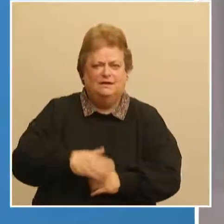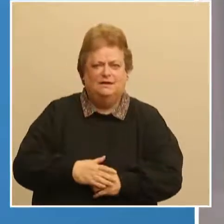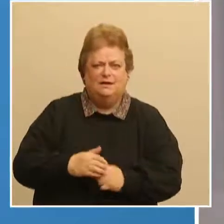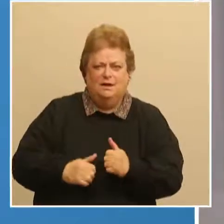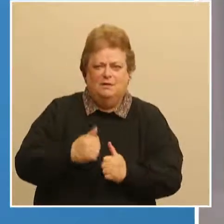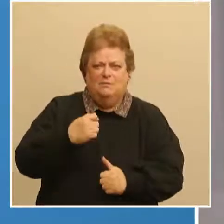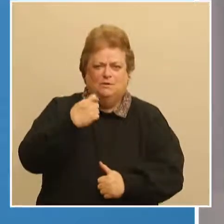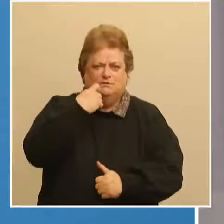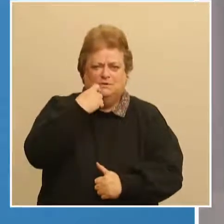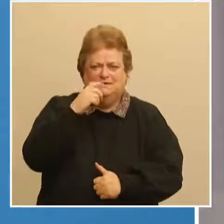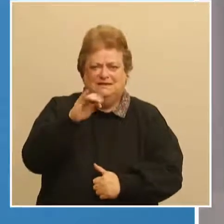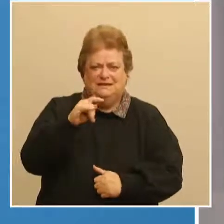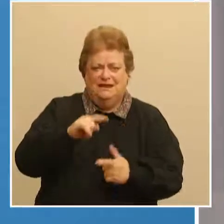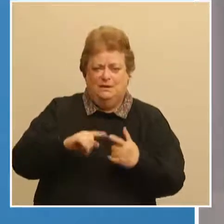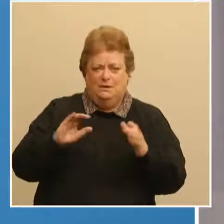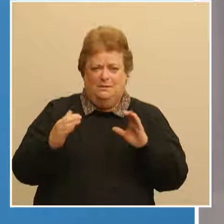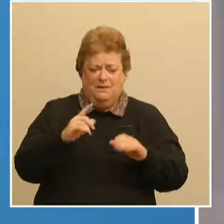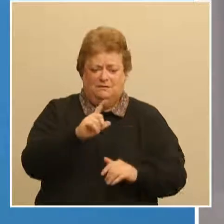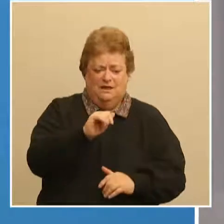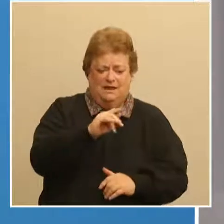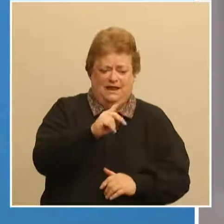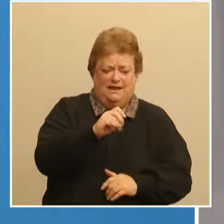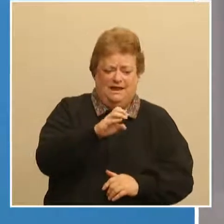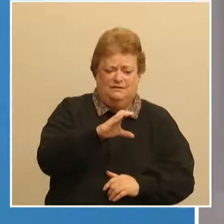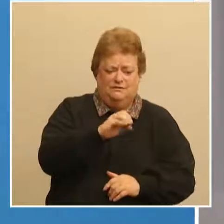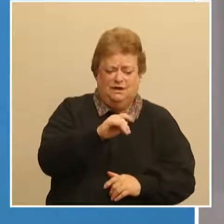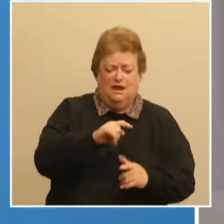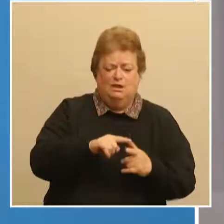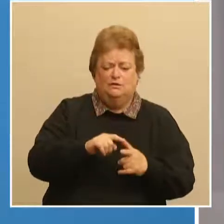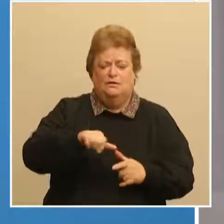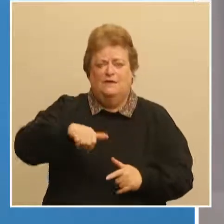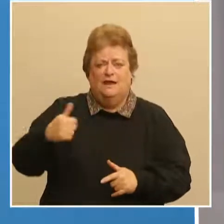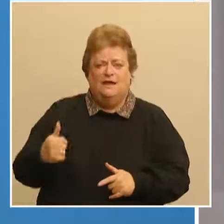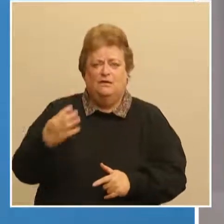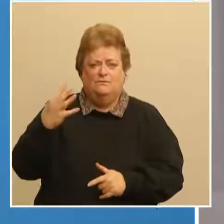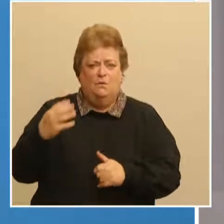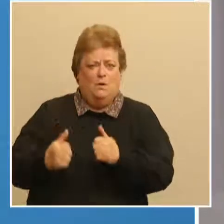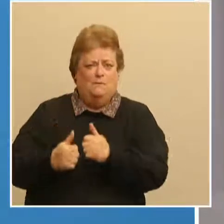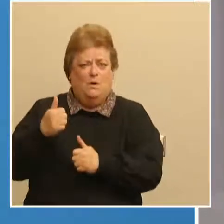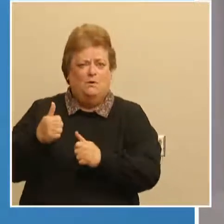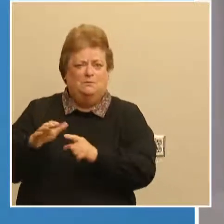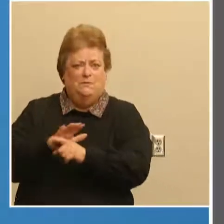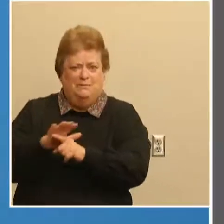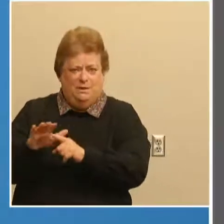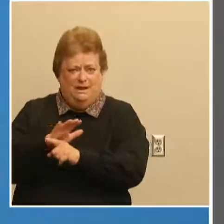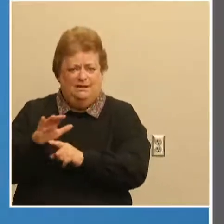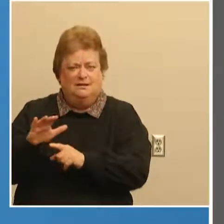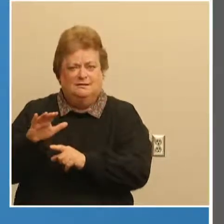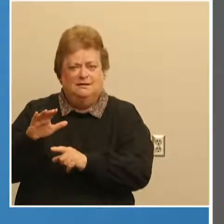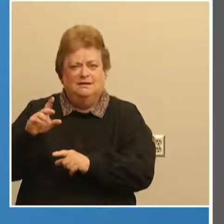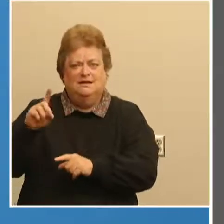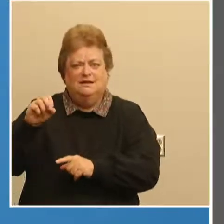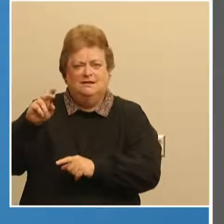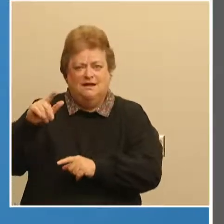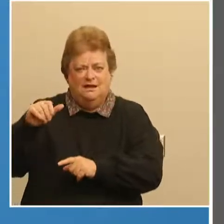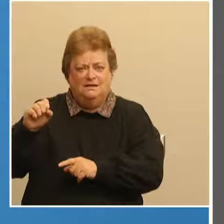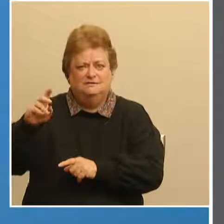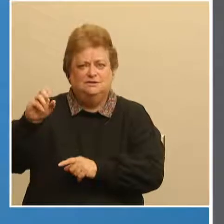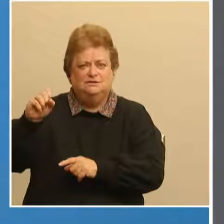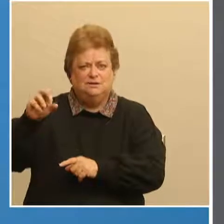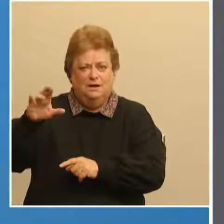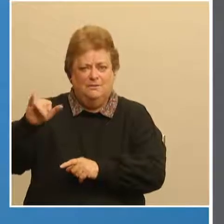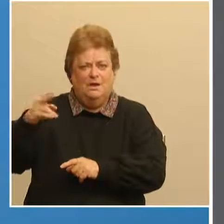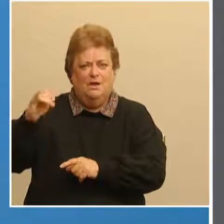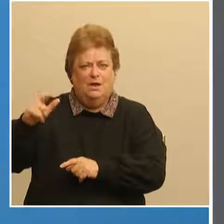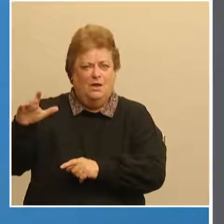that compares Lancaster County to the other 4 largest populated counties in the state: Douglas, Sarpy, Hall, and Buffalo